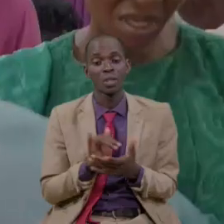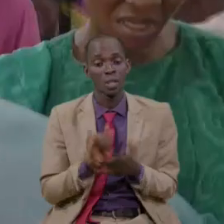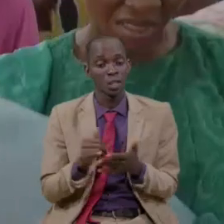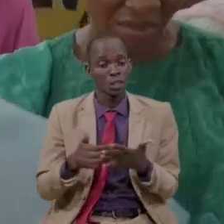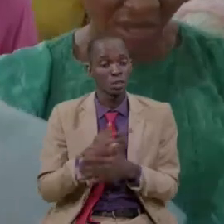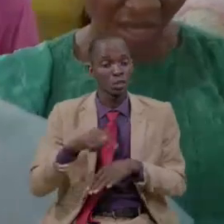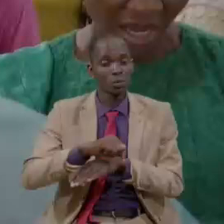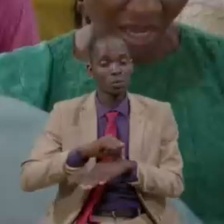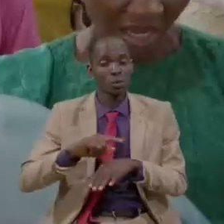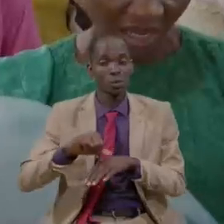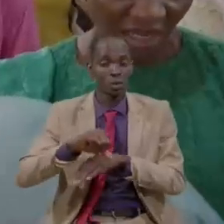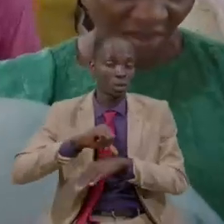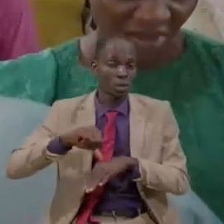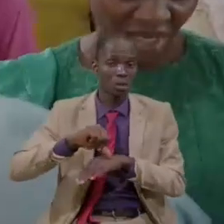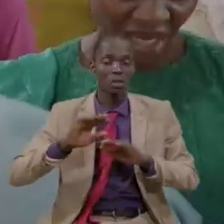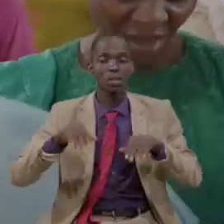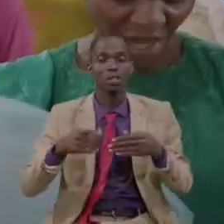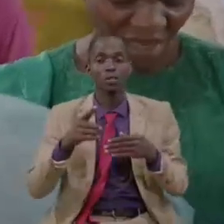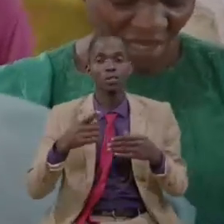the boldness,